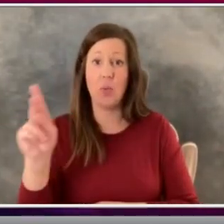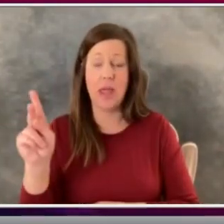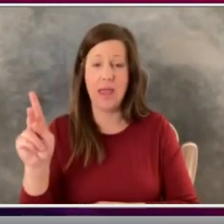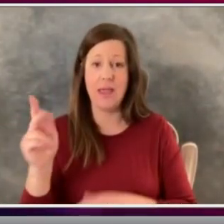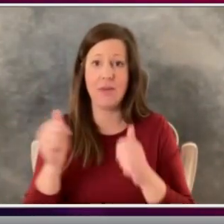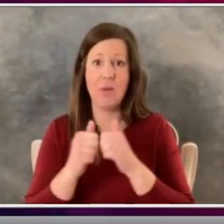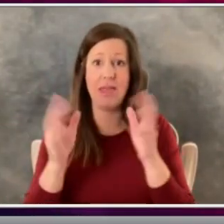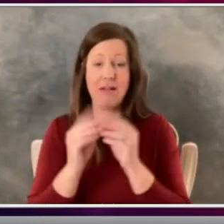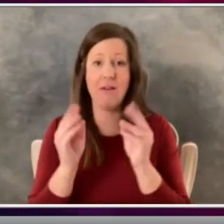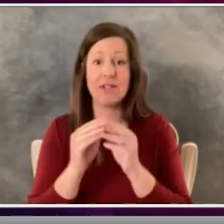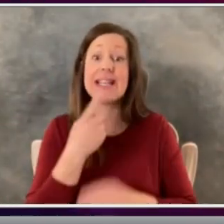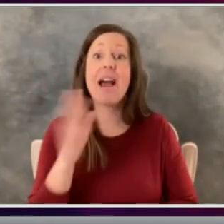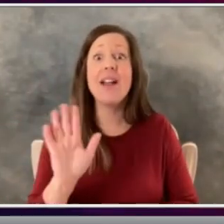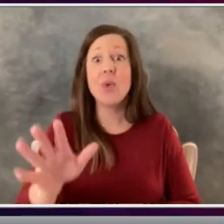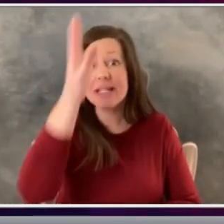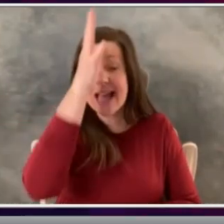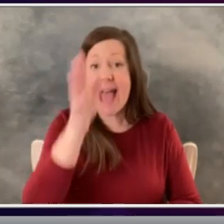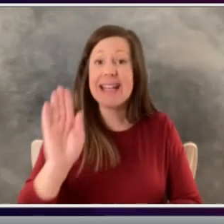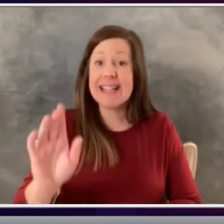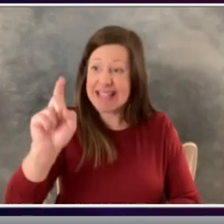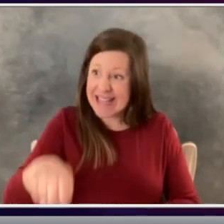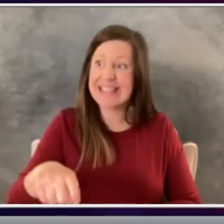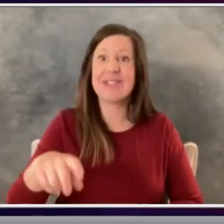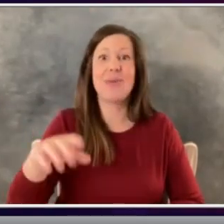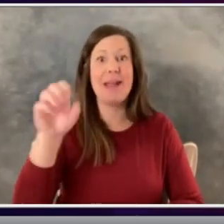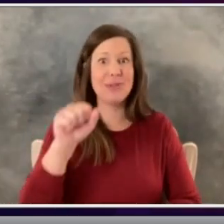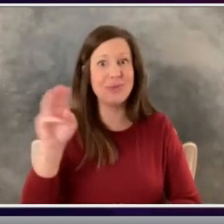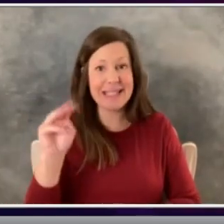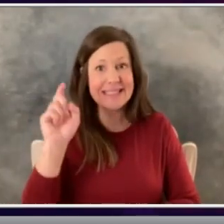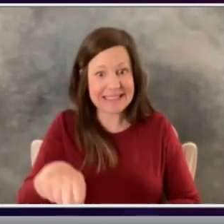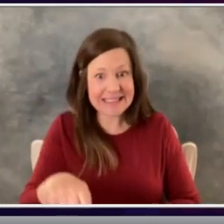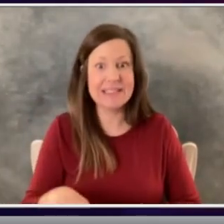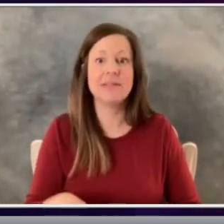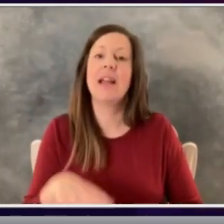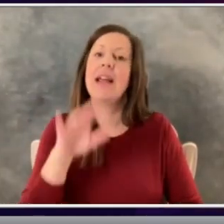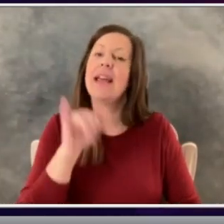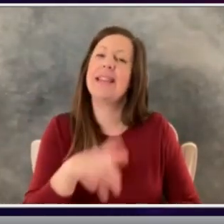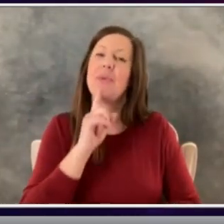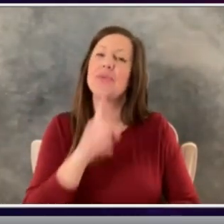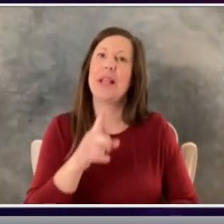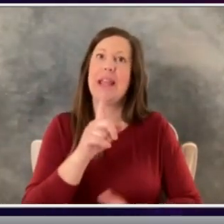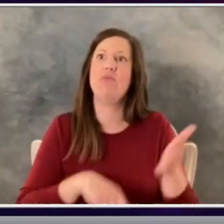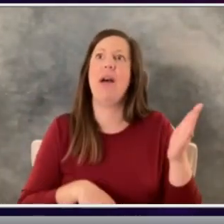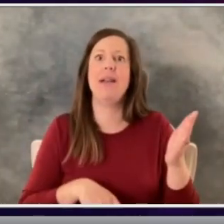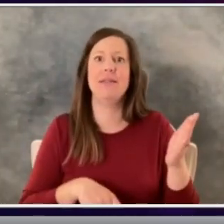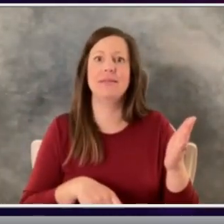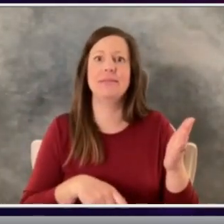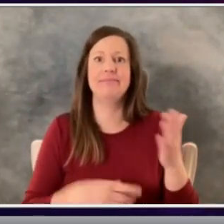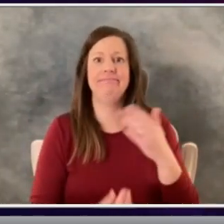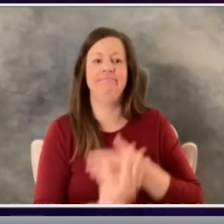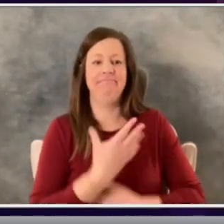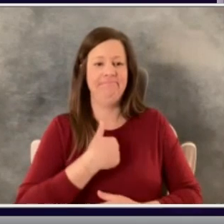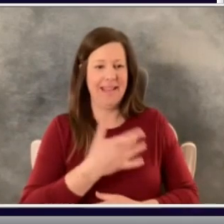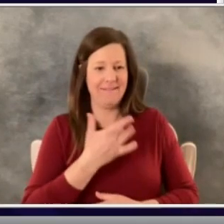dad onto social media. And that was the driving force to put me in a position to start sharing